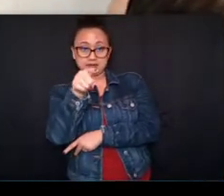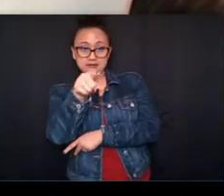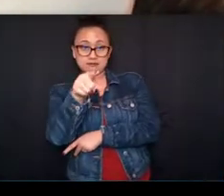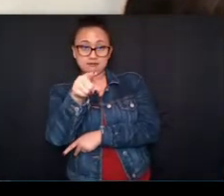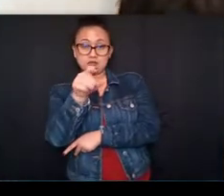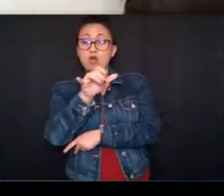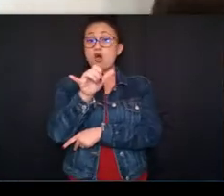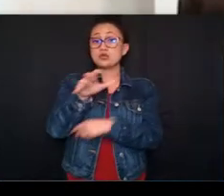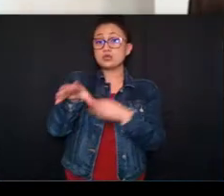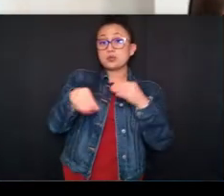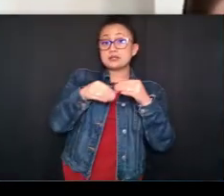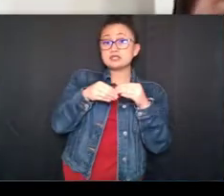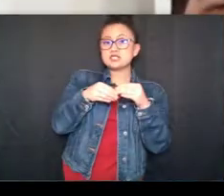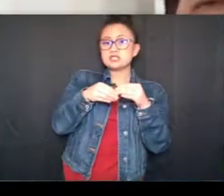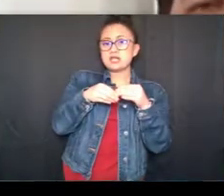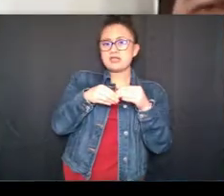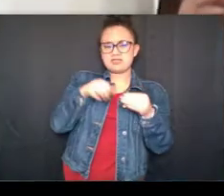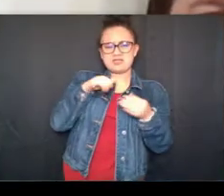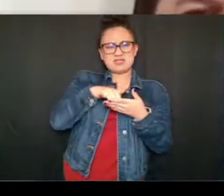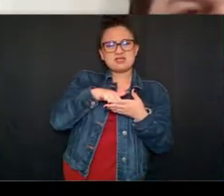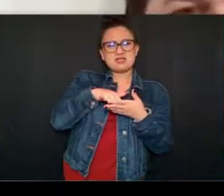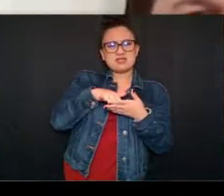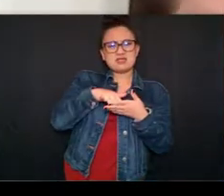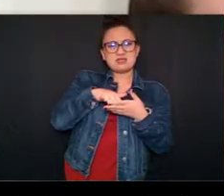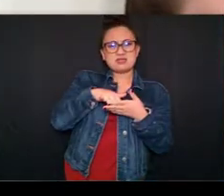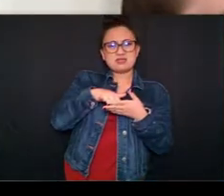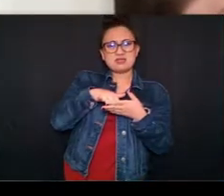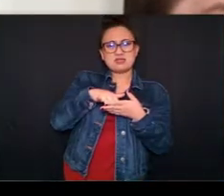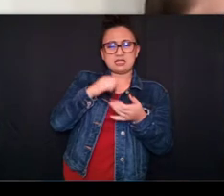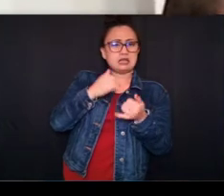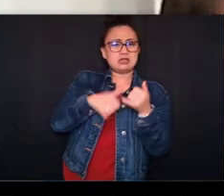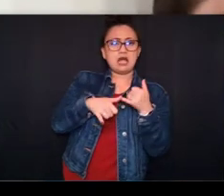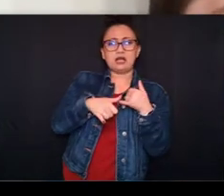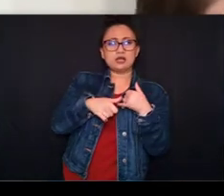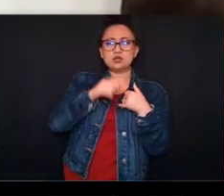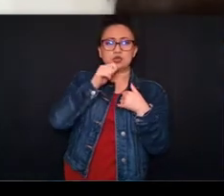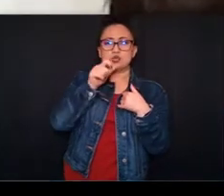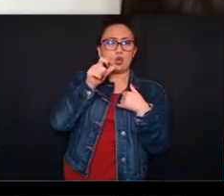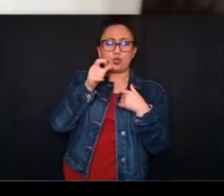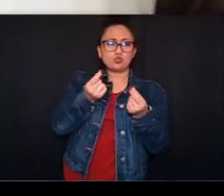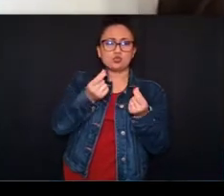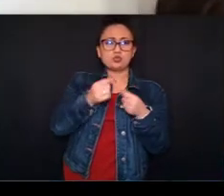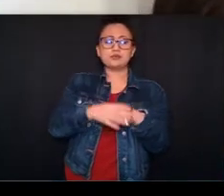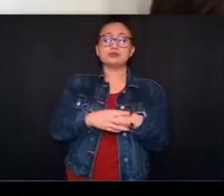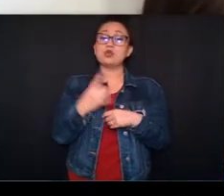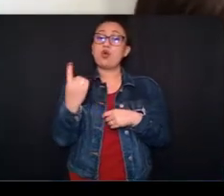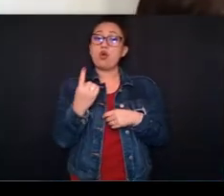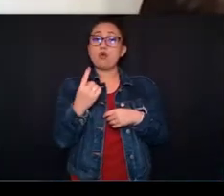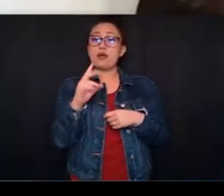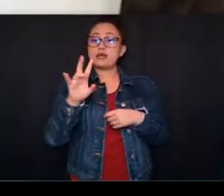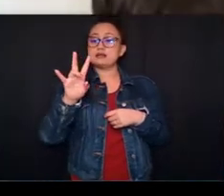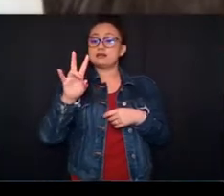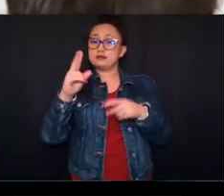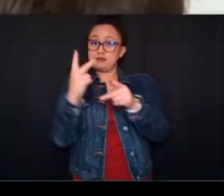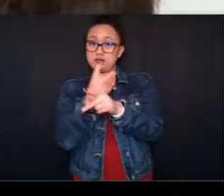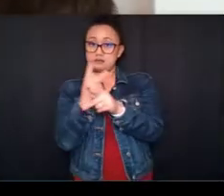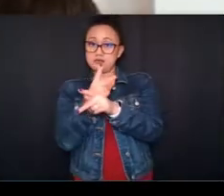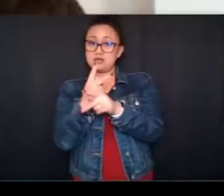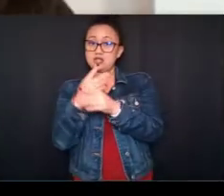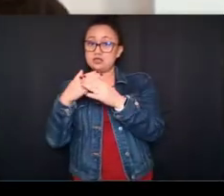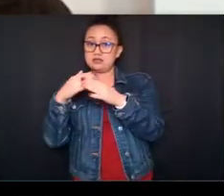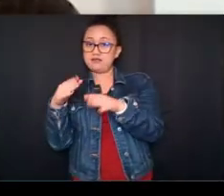addition here, but we know that we always do addition and subtraction last, so we don't do that first. We always do the multiplication or division